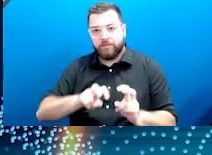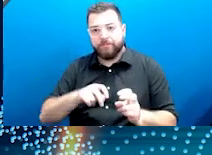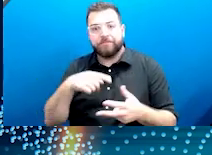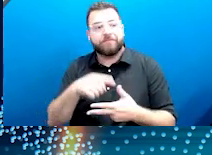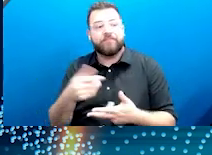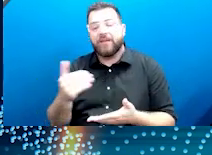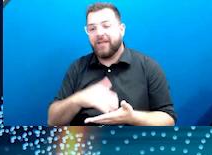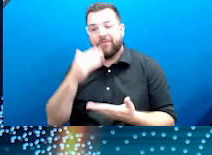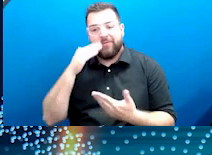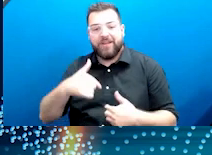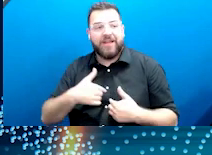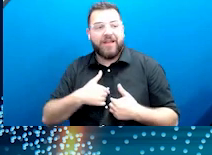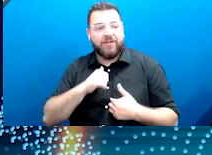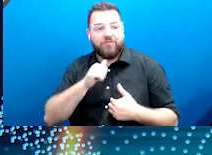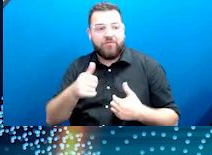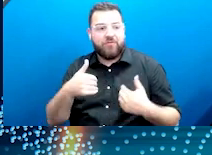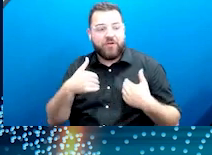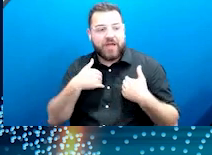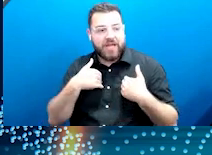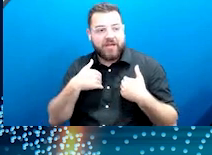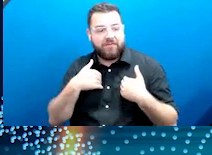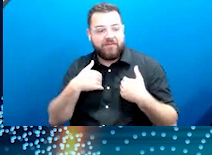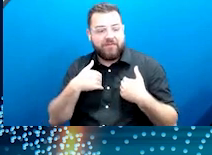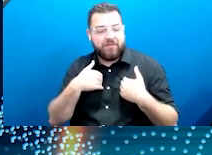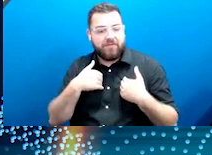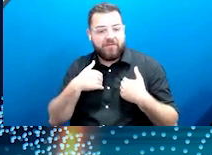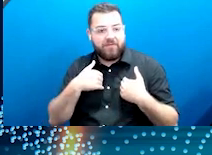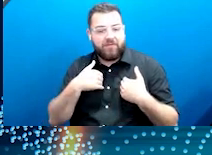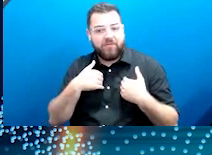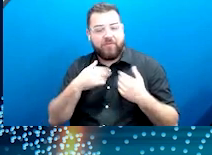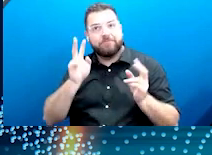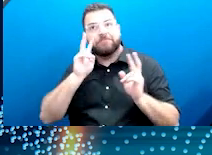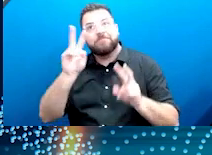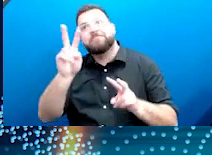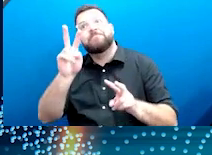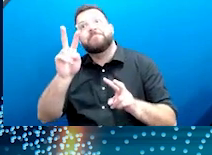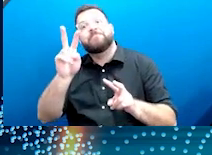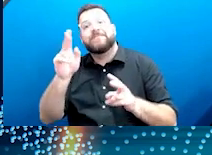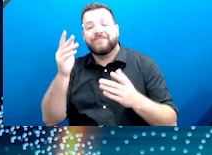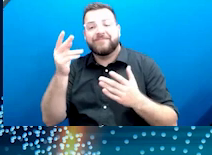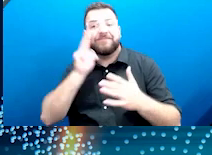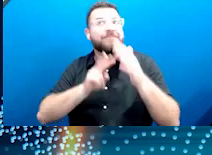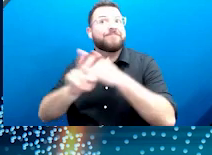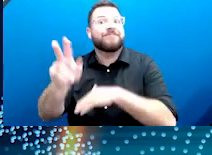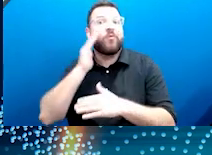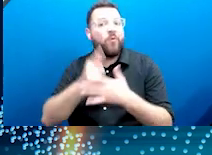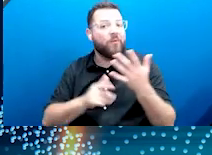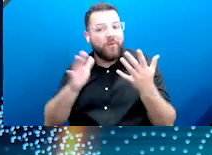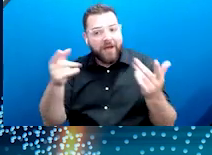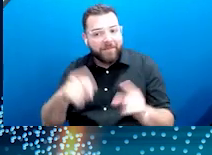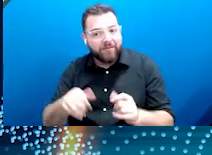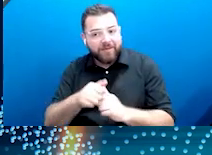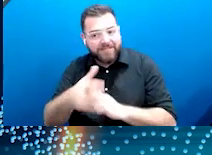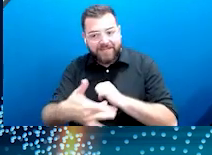have a crystal ball to see, what's going to happen next, what's going to happen by the end of this year or next year or anything